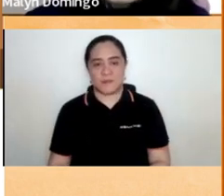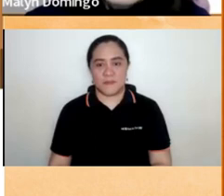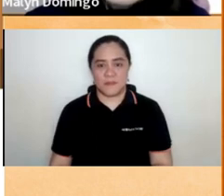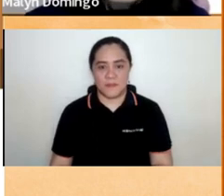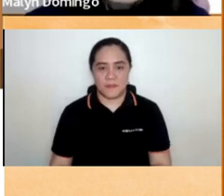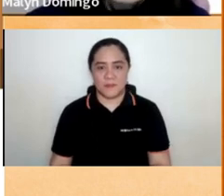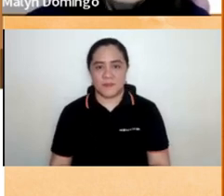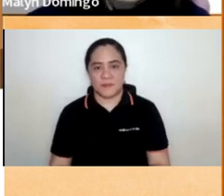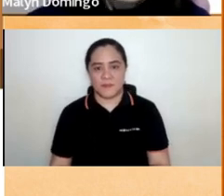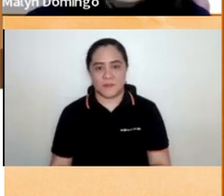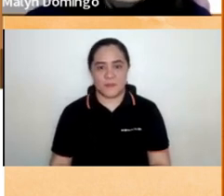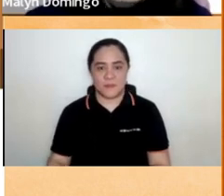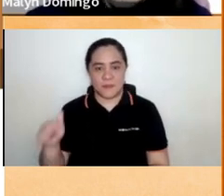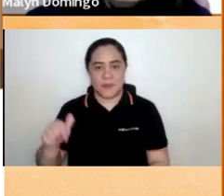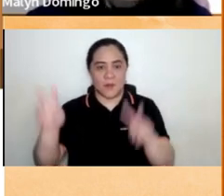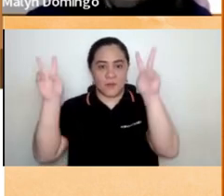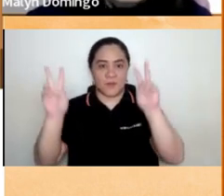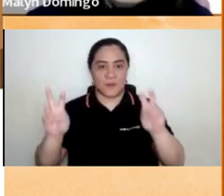Allow me to end with this quote.